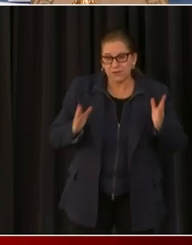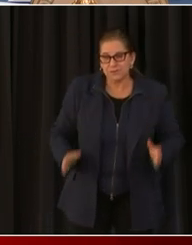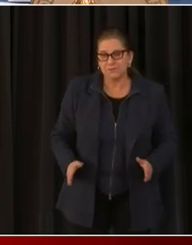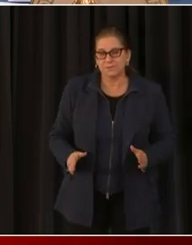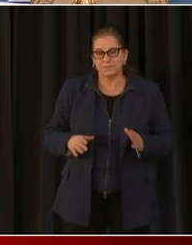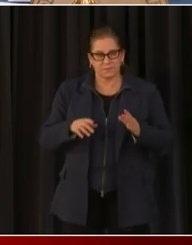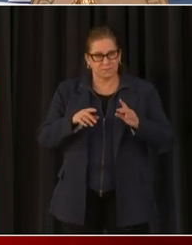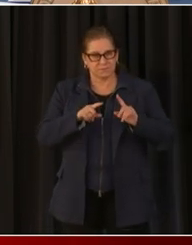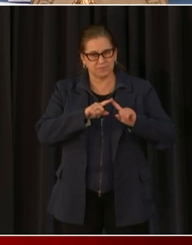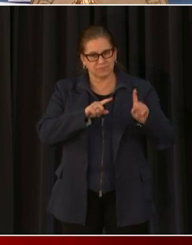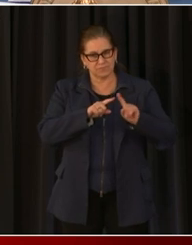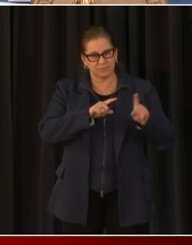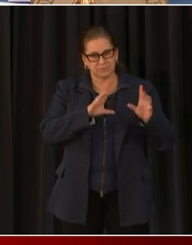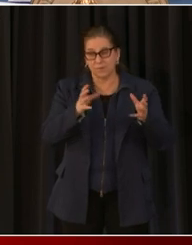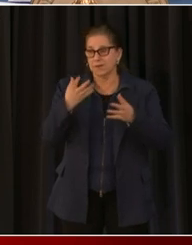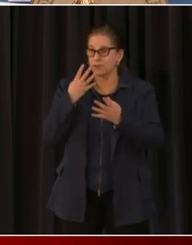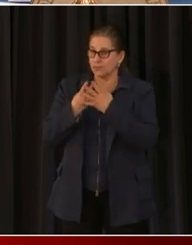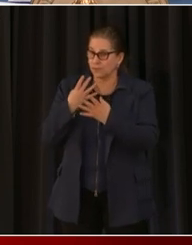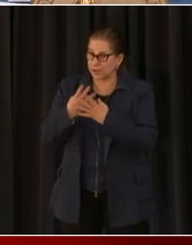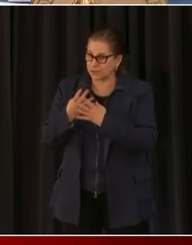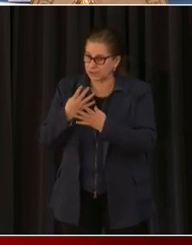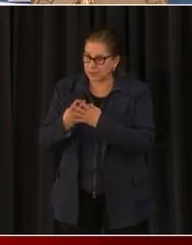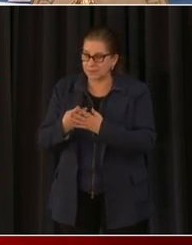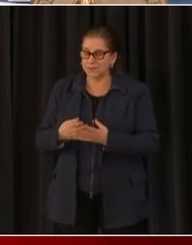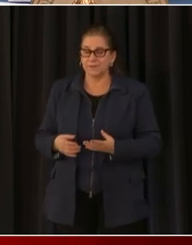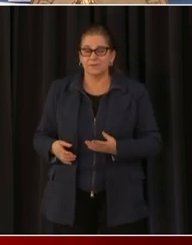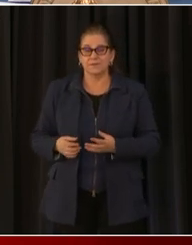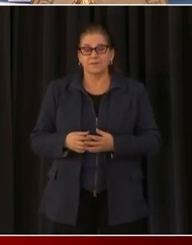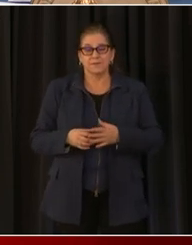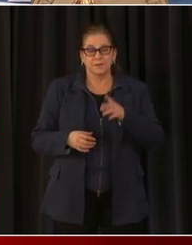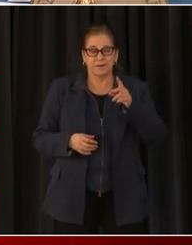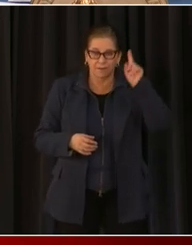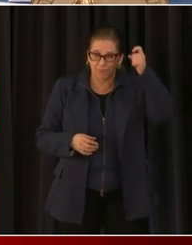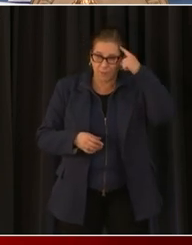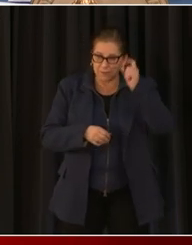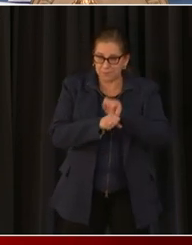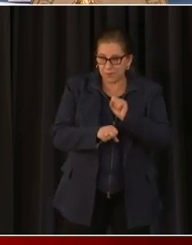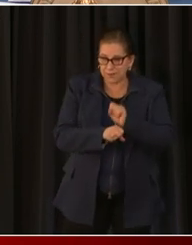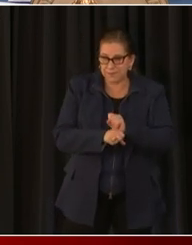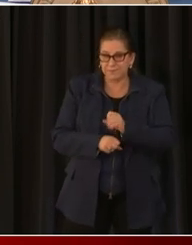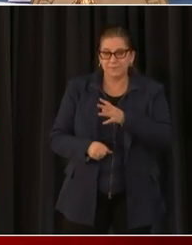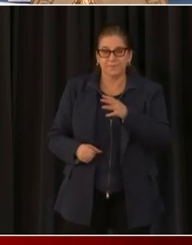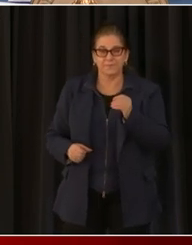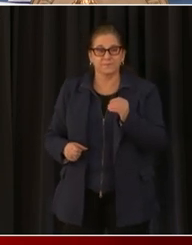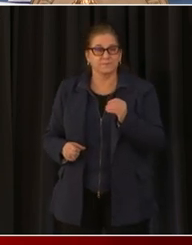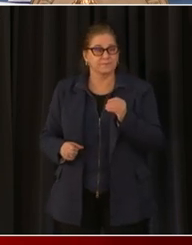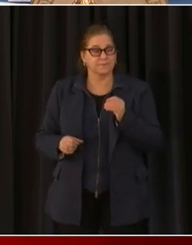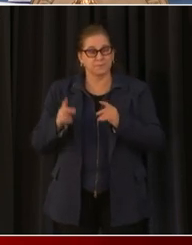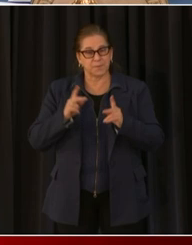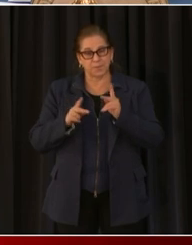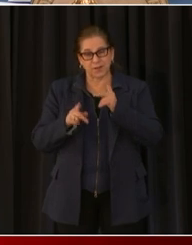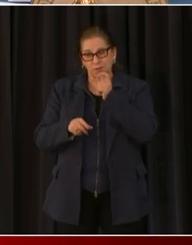of Corrections employees and residents at DC jail, continuity of government